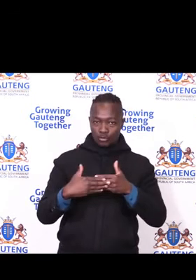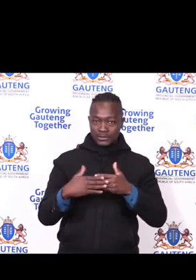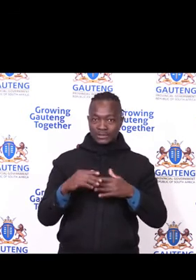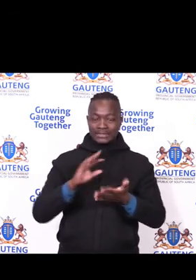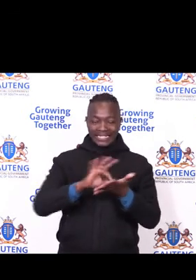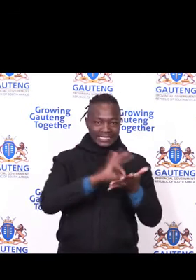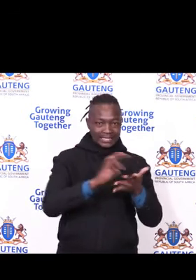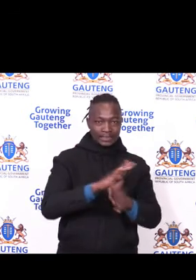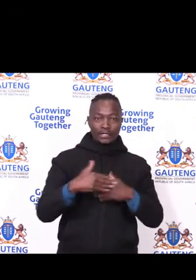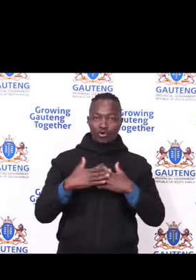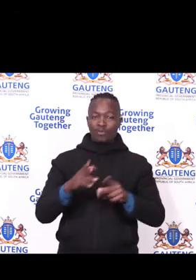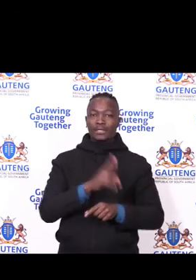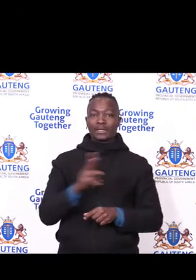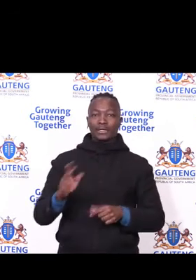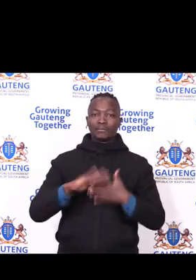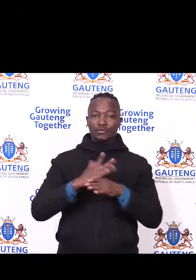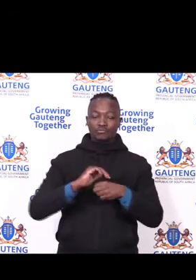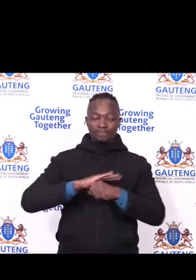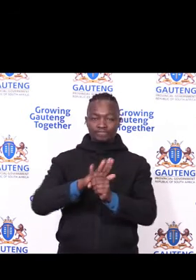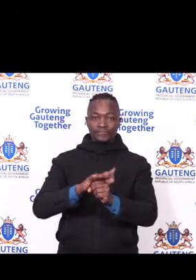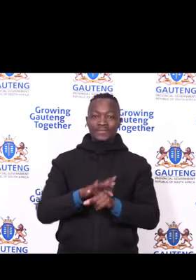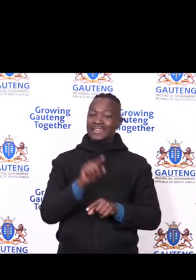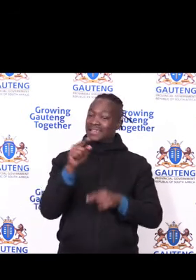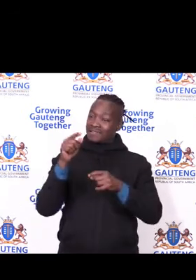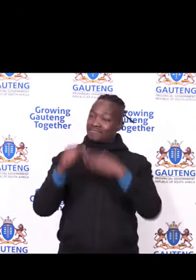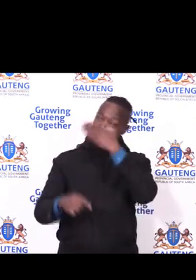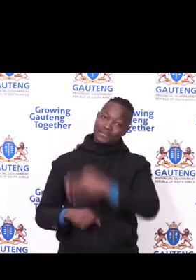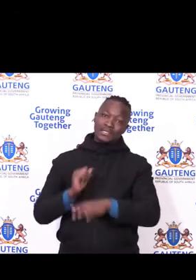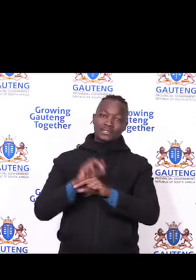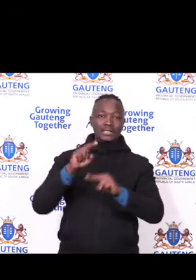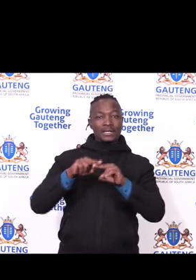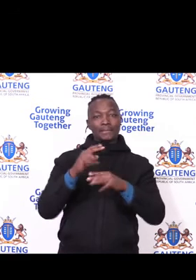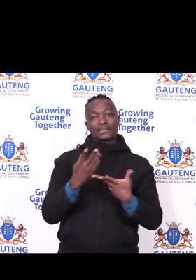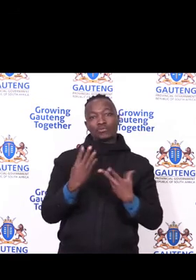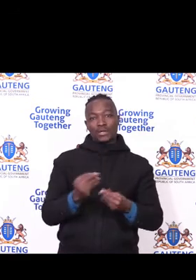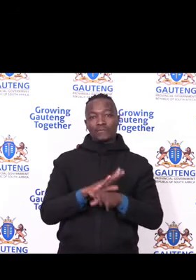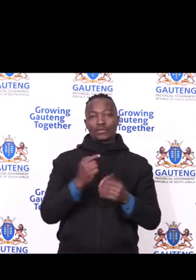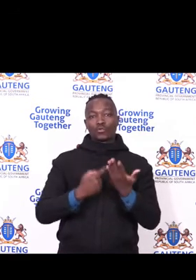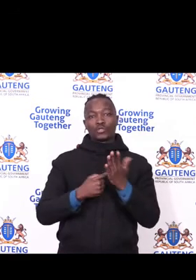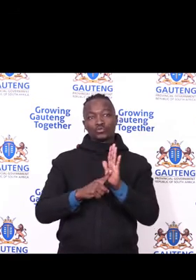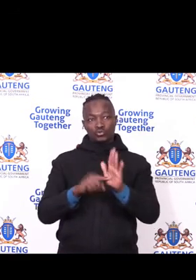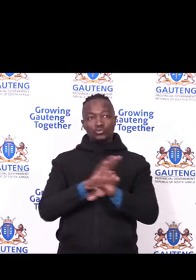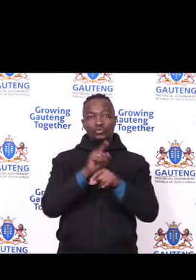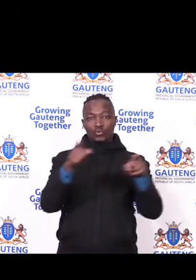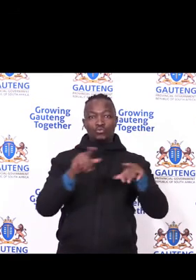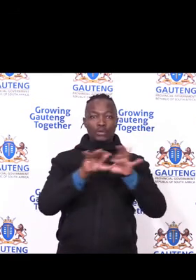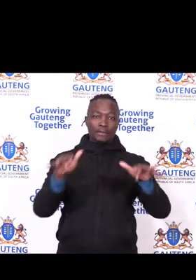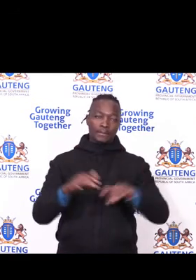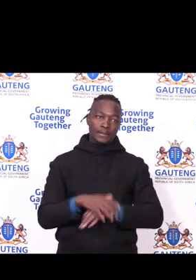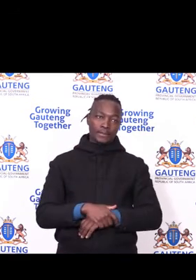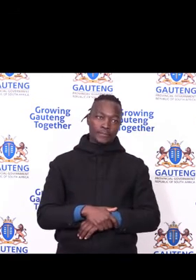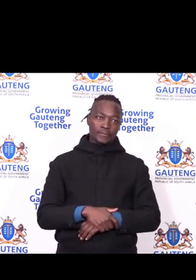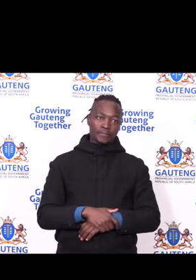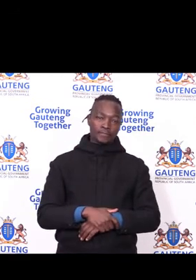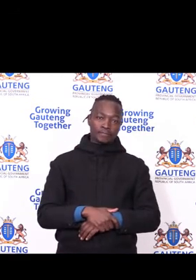they reported COVID cases. So these are the numbers that we have, and these are the numbers that we want to share with you.